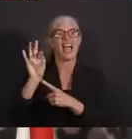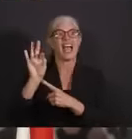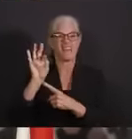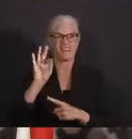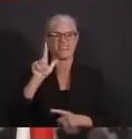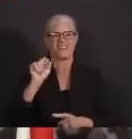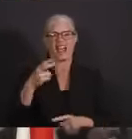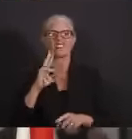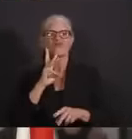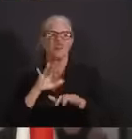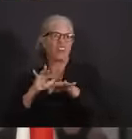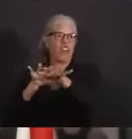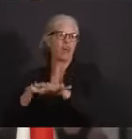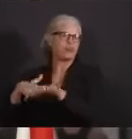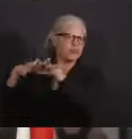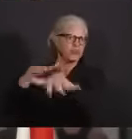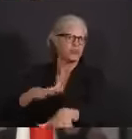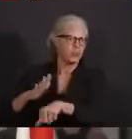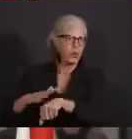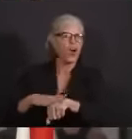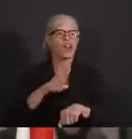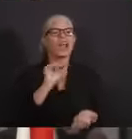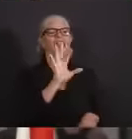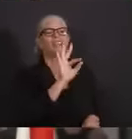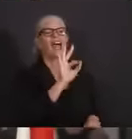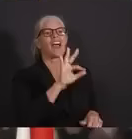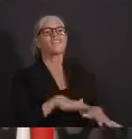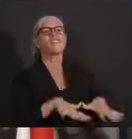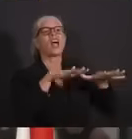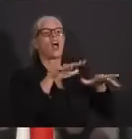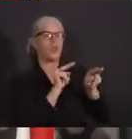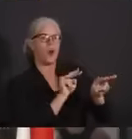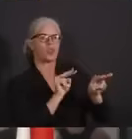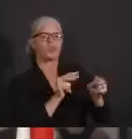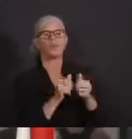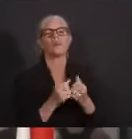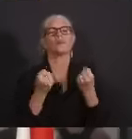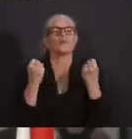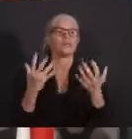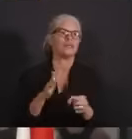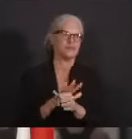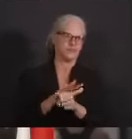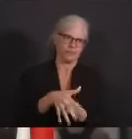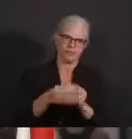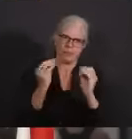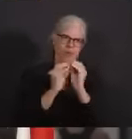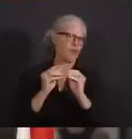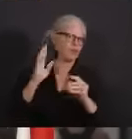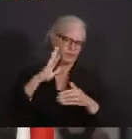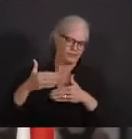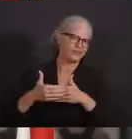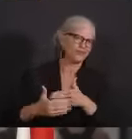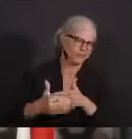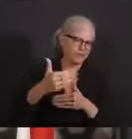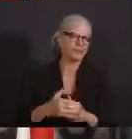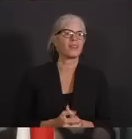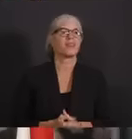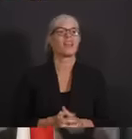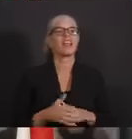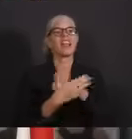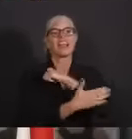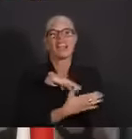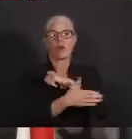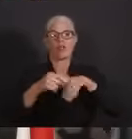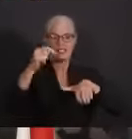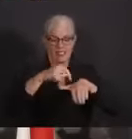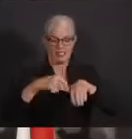flood watches, with many, many more to come. Numerous counties have reported tornado damage.